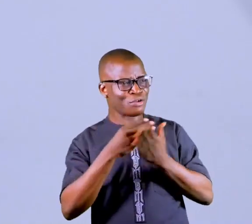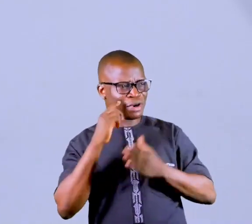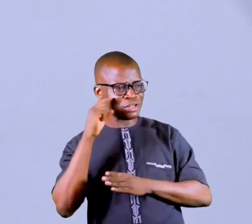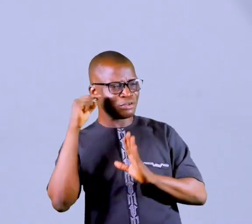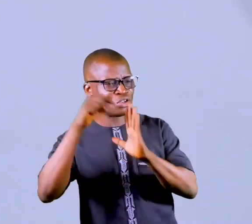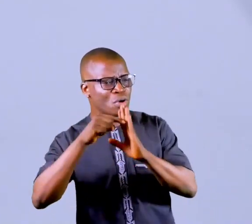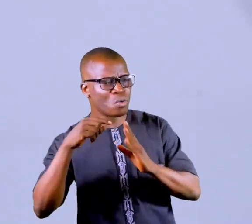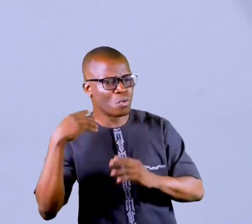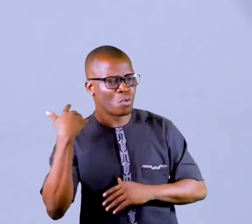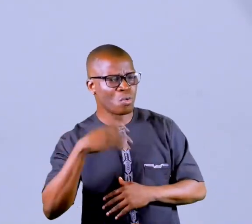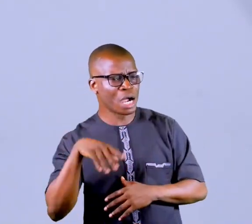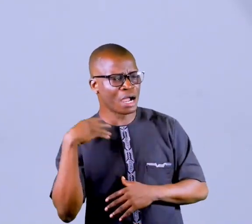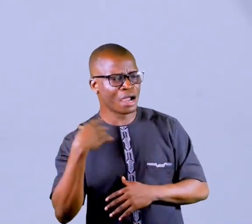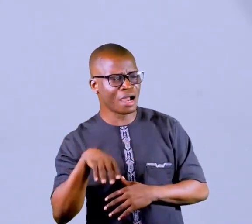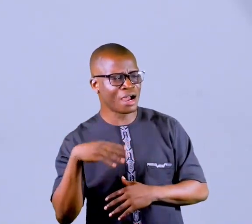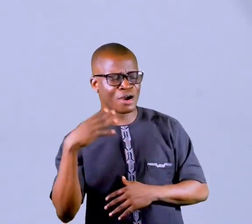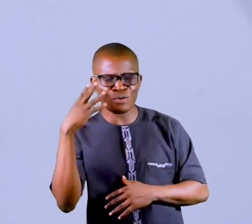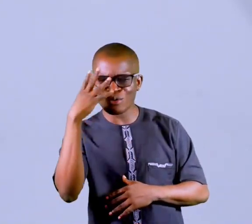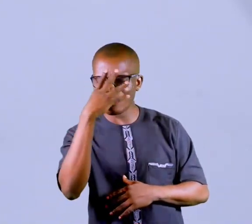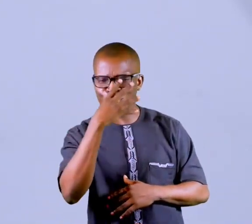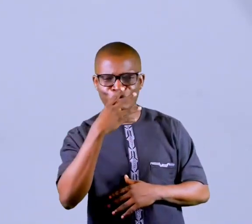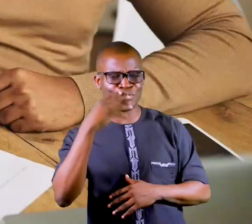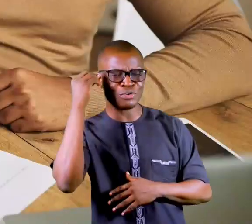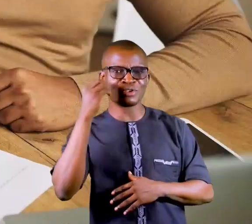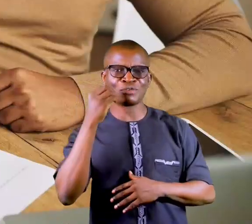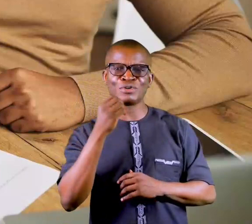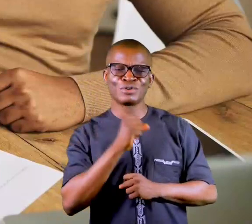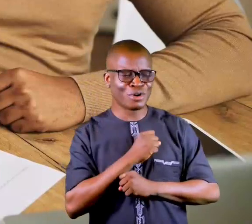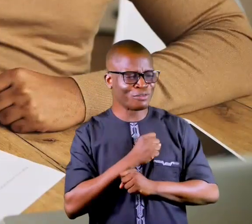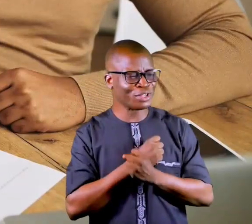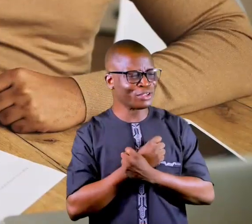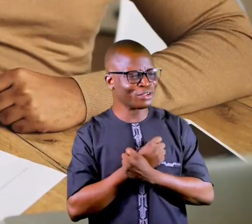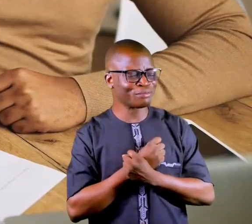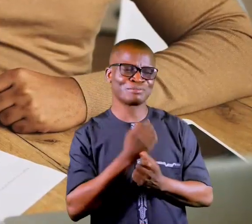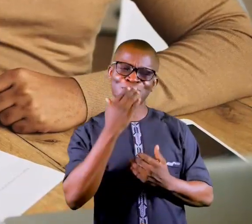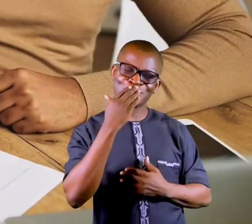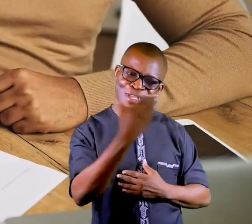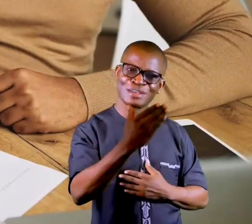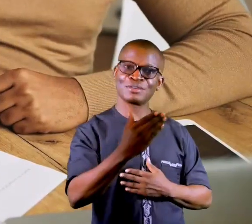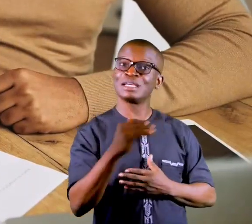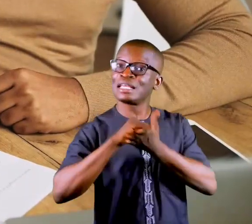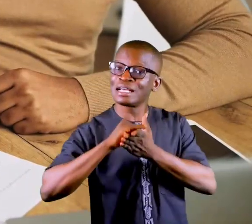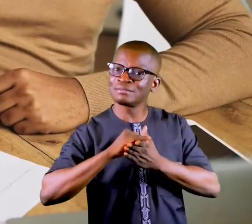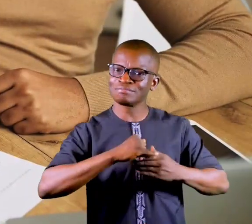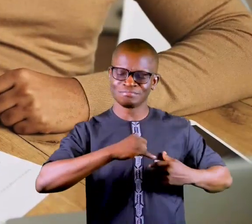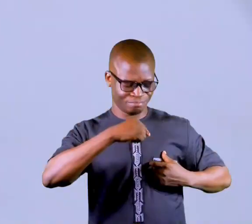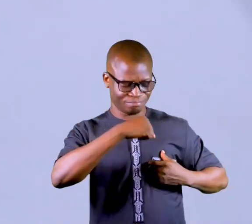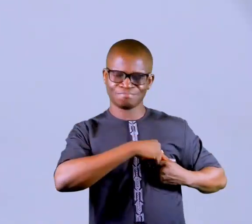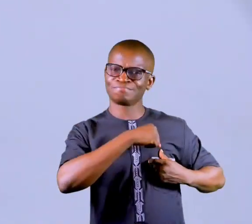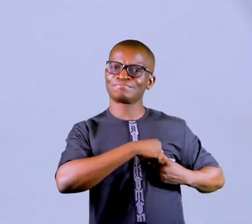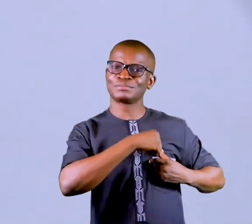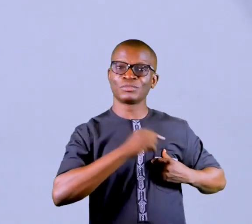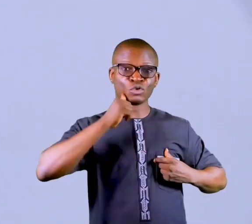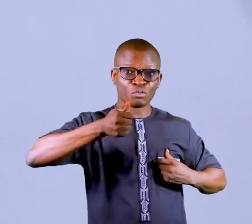wow, Isan, you did this. This is so lovely. Thank you for doing this. It's going to motivate you to do it again,